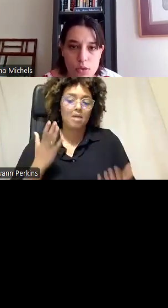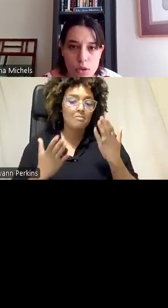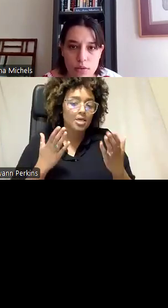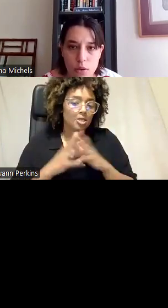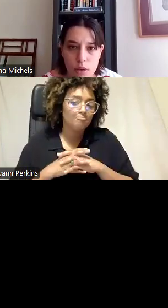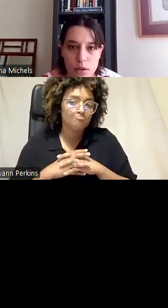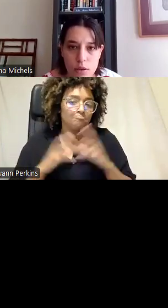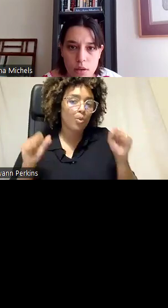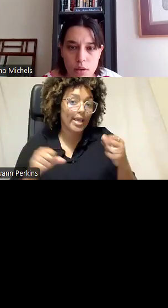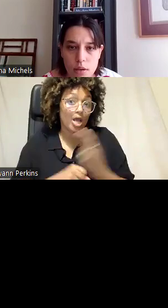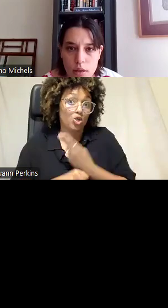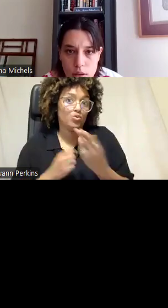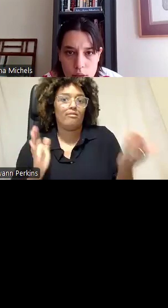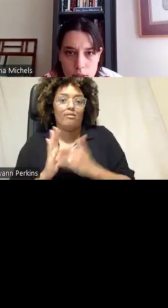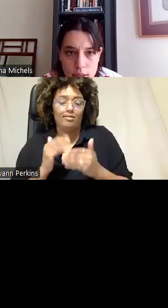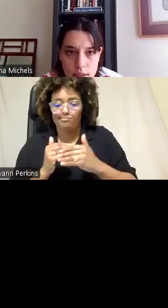can use going forward.